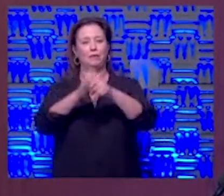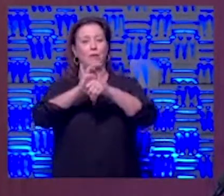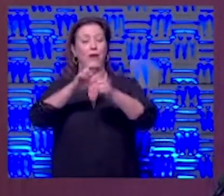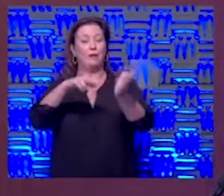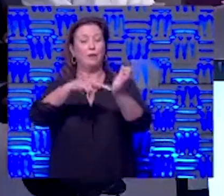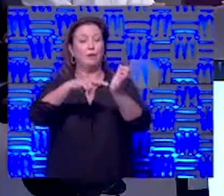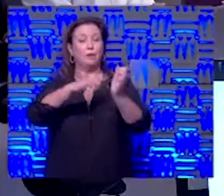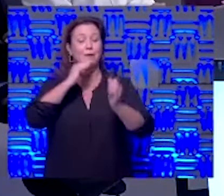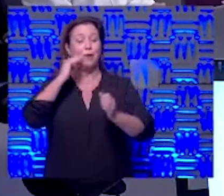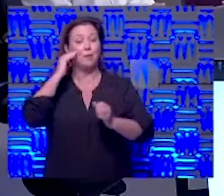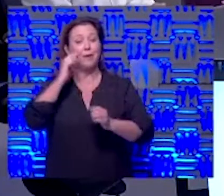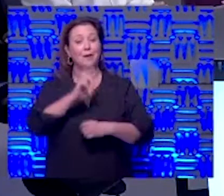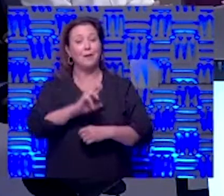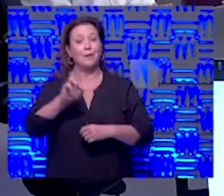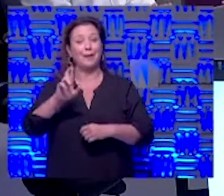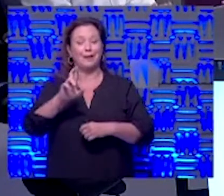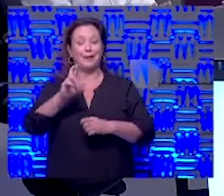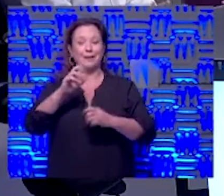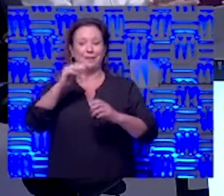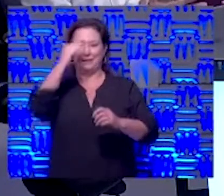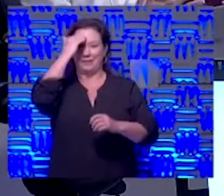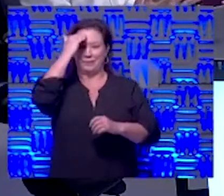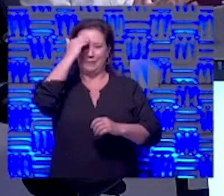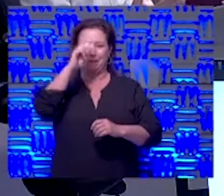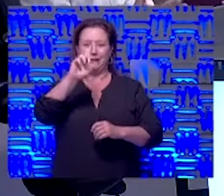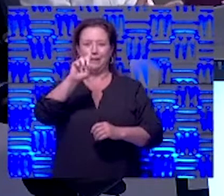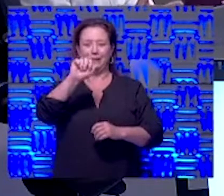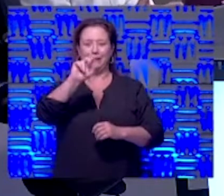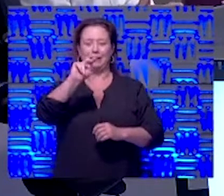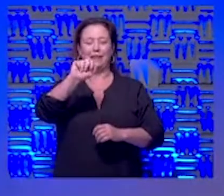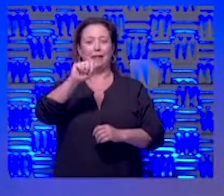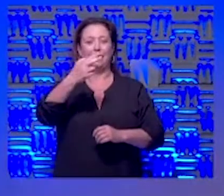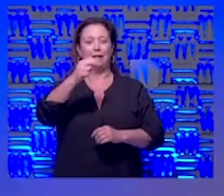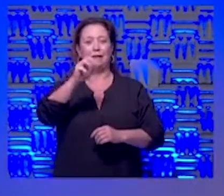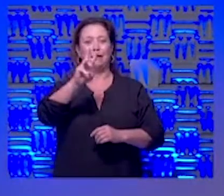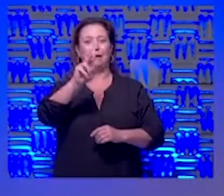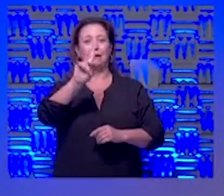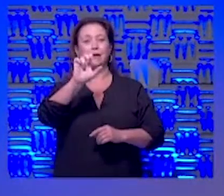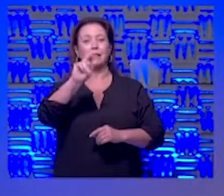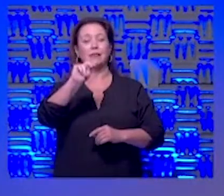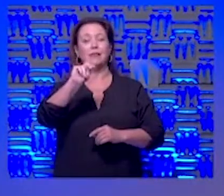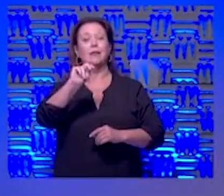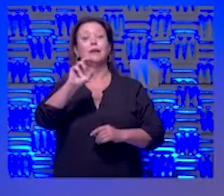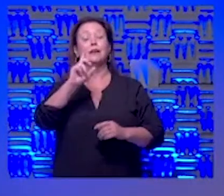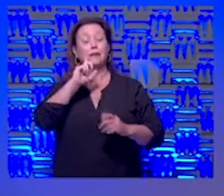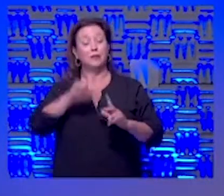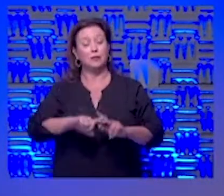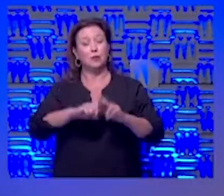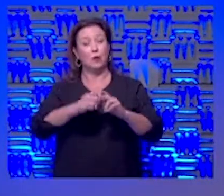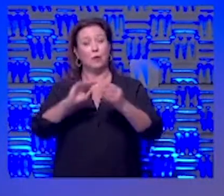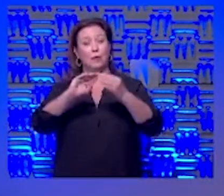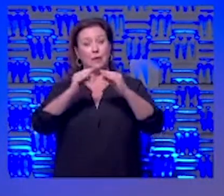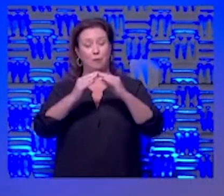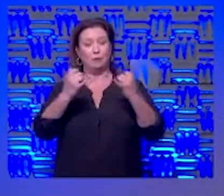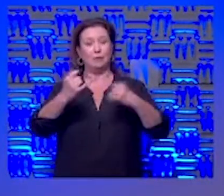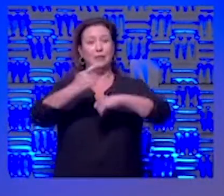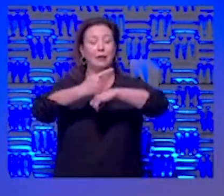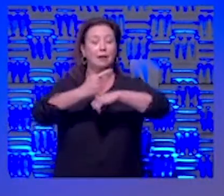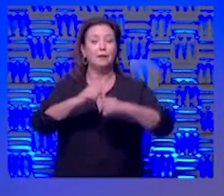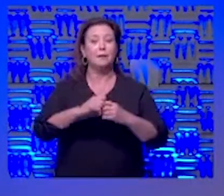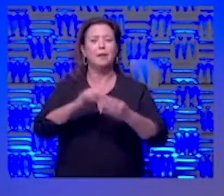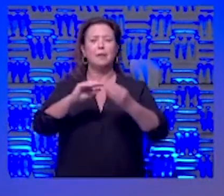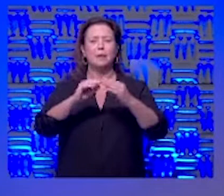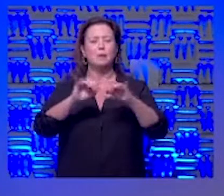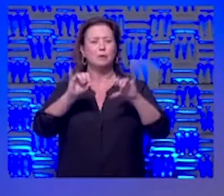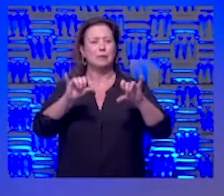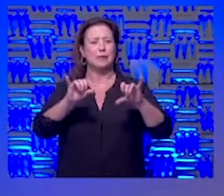her. And to my right, the very familiar Dr. Dana Hawkinson. Hi. Welcome. Hi. Let's do how we always do. Let's start with the numbers. The numbers. The numbers are about